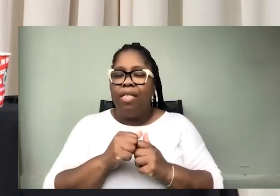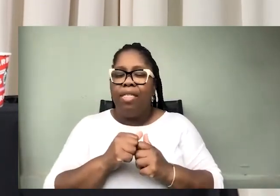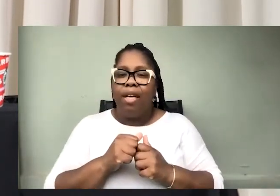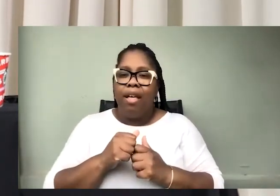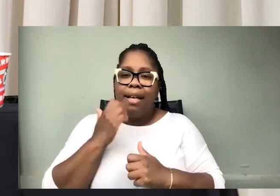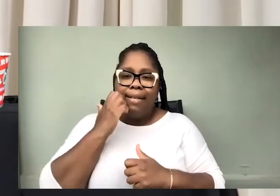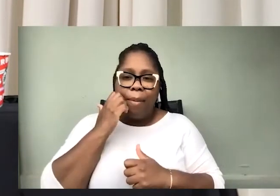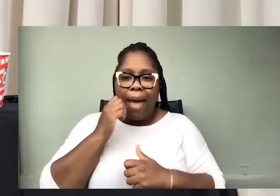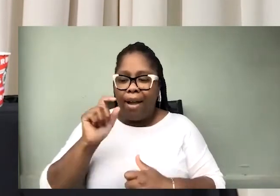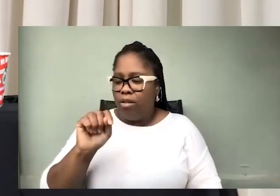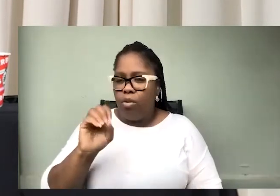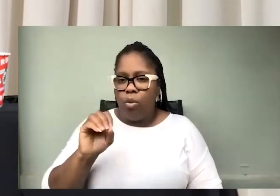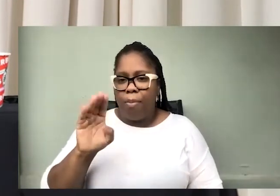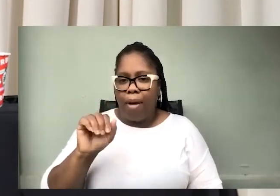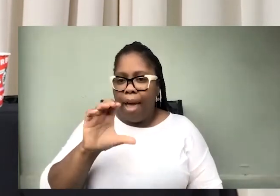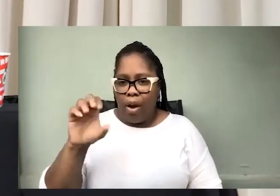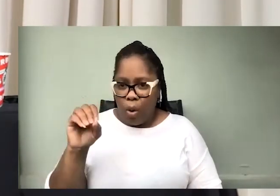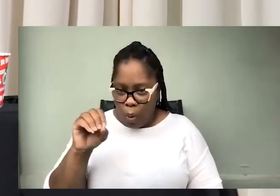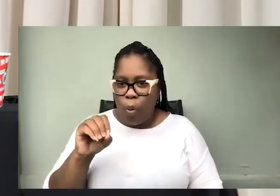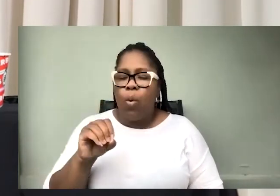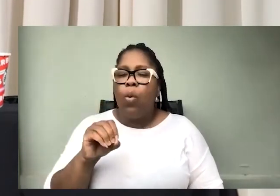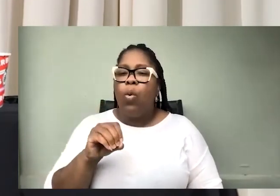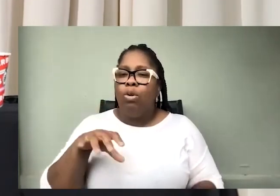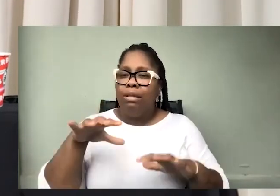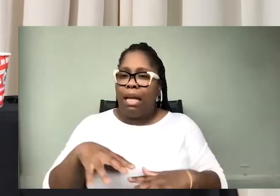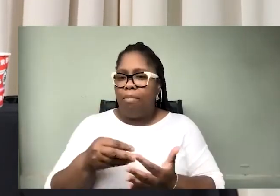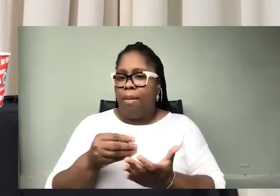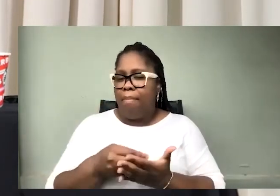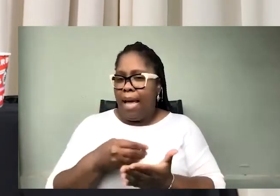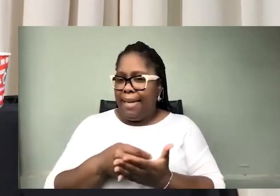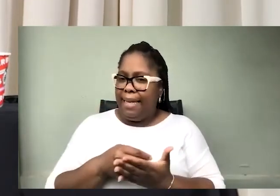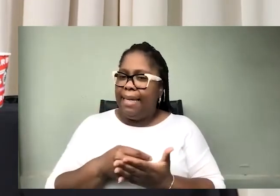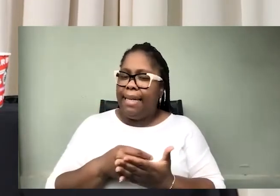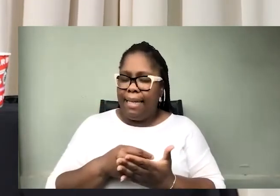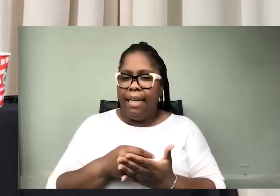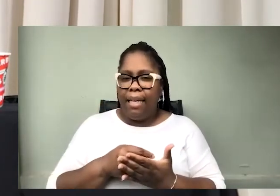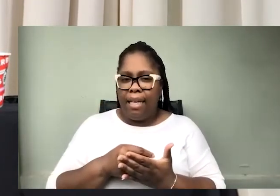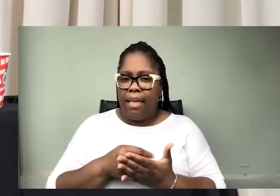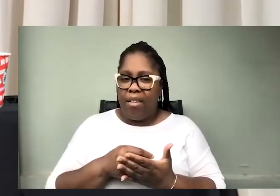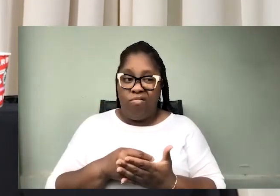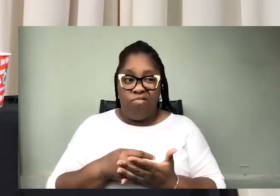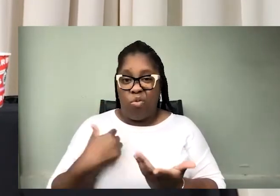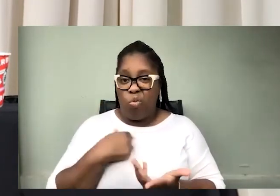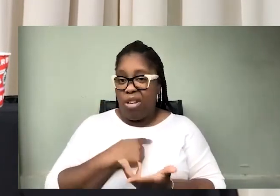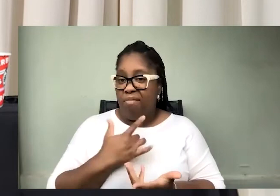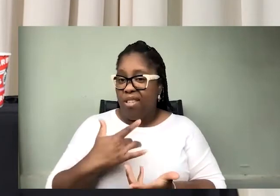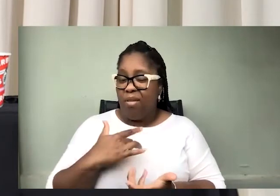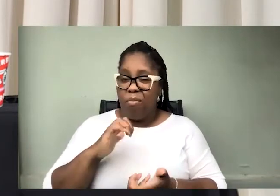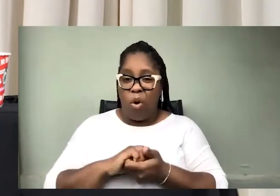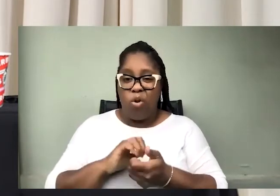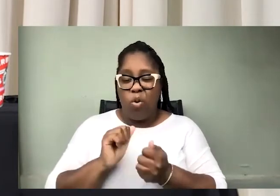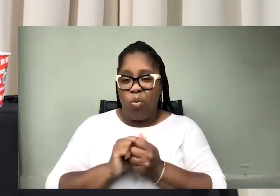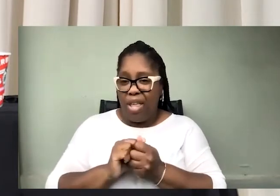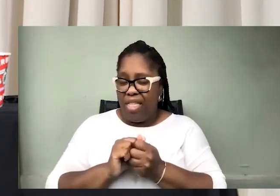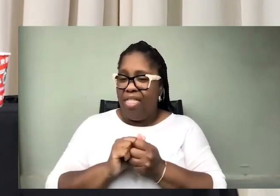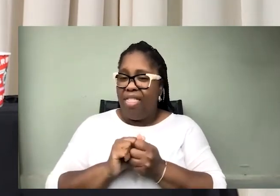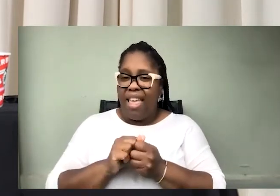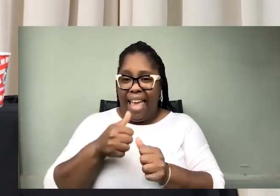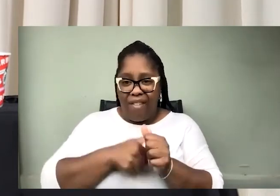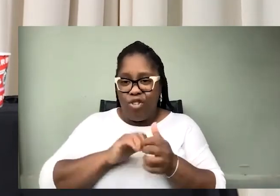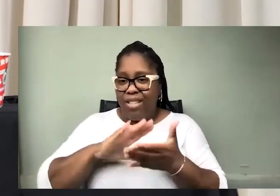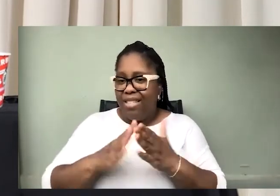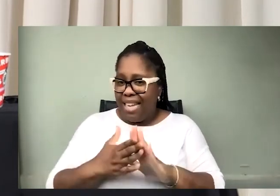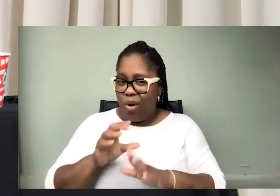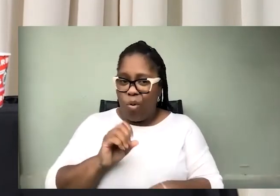$2. We also partner with all the cities. Virtually every city in Orange County has a senior mobility